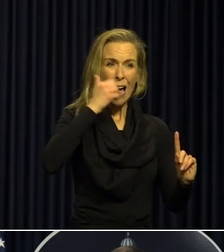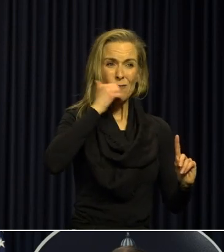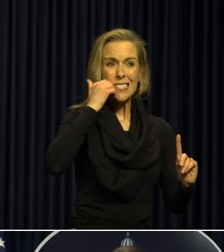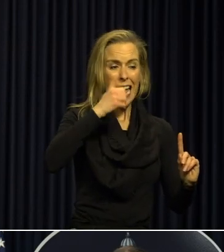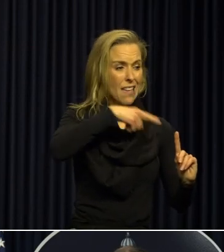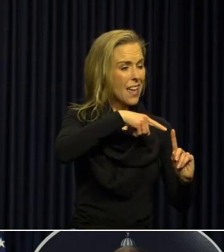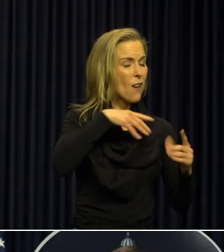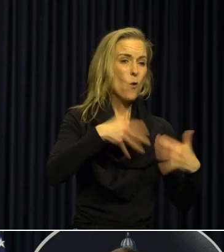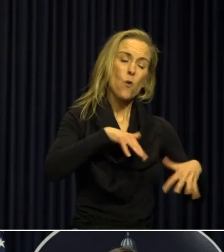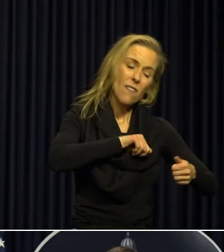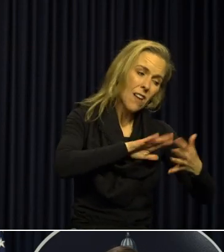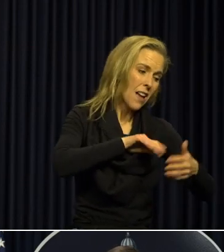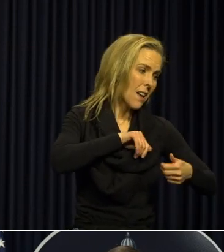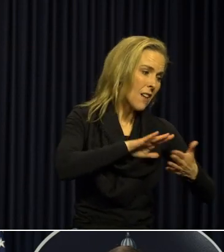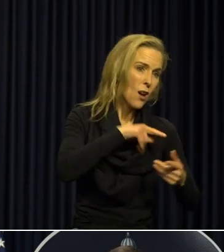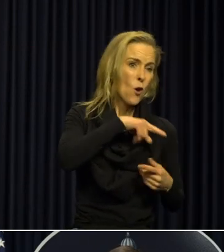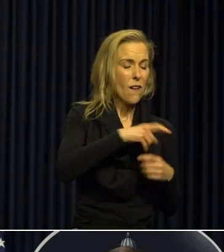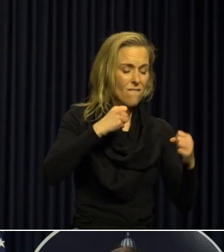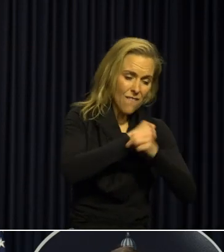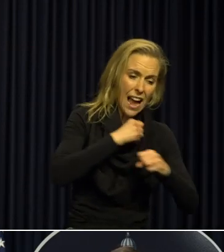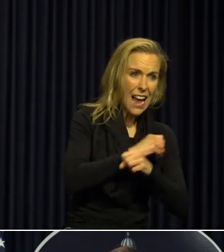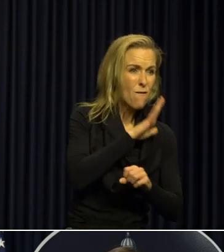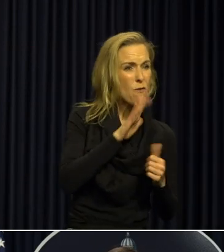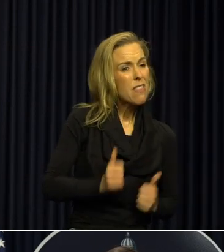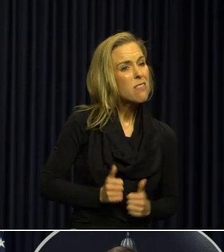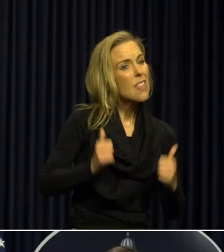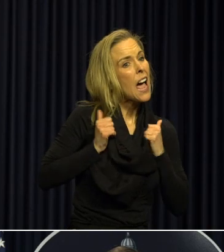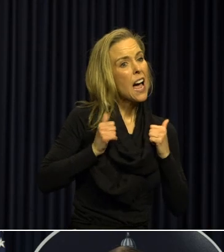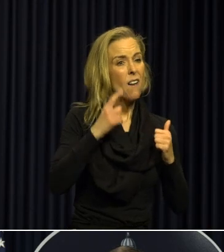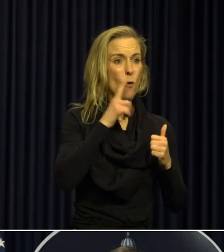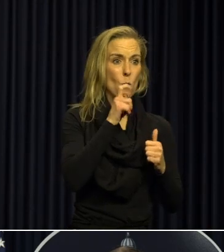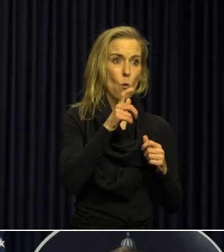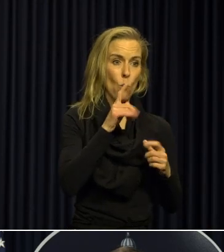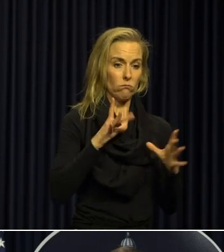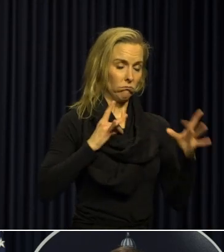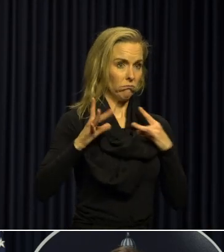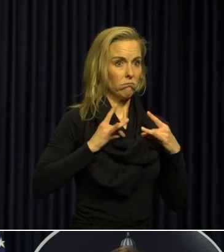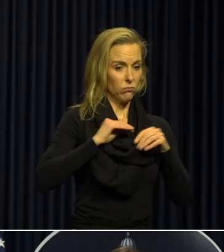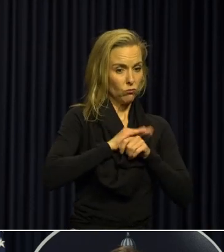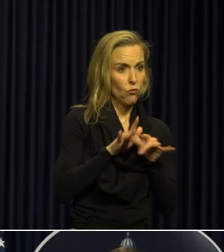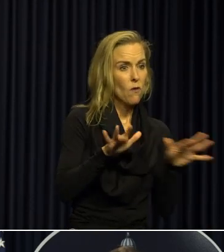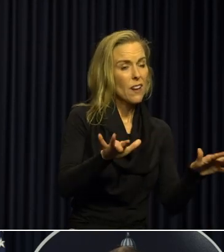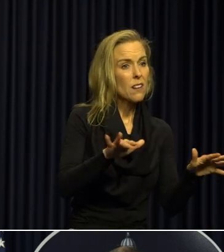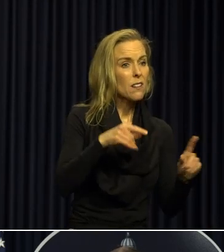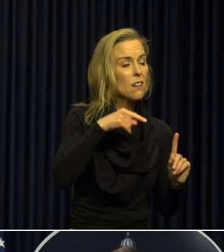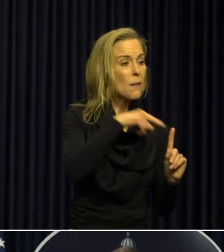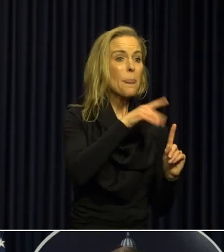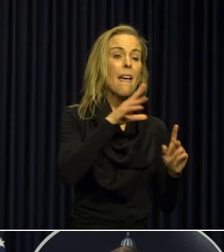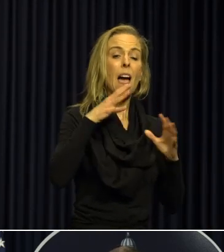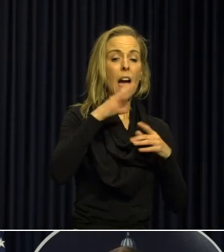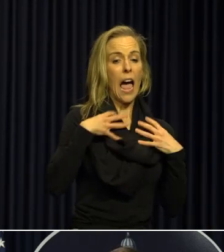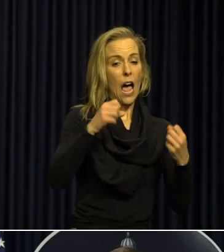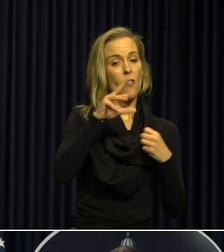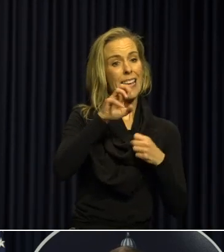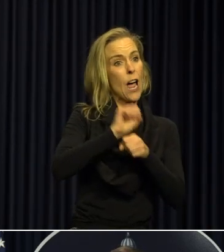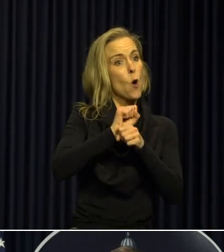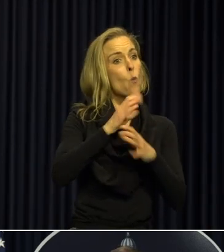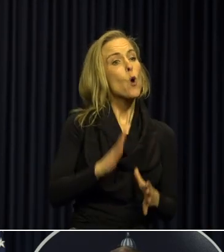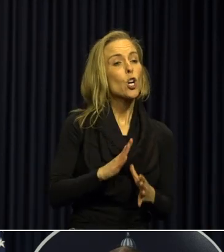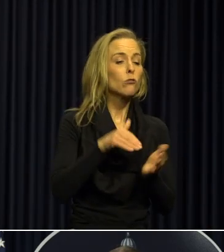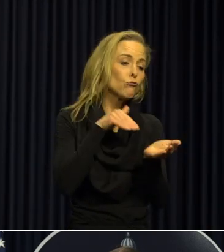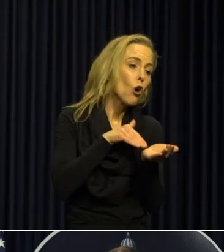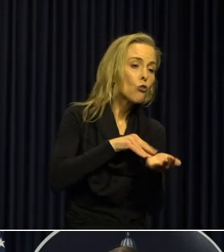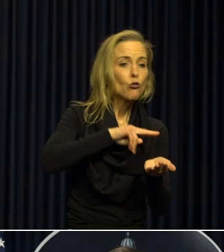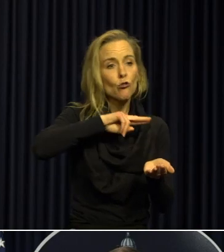been infected, that might be fighting for their lives, but they're willing to do it. And all they ask for us is to stay